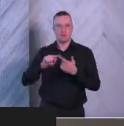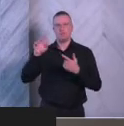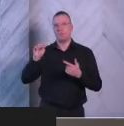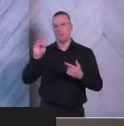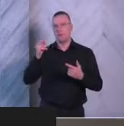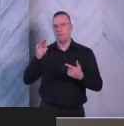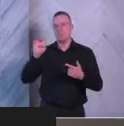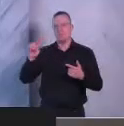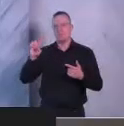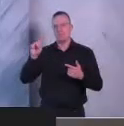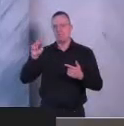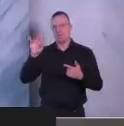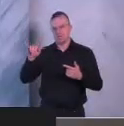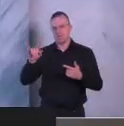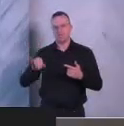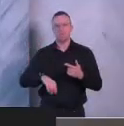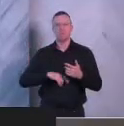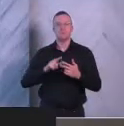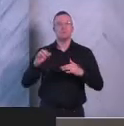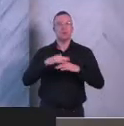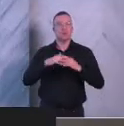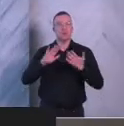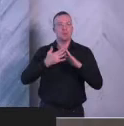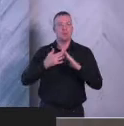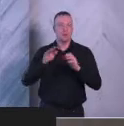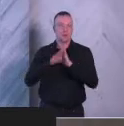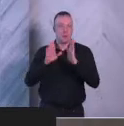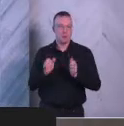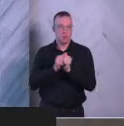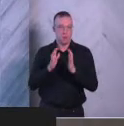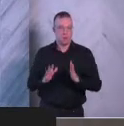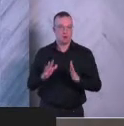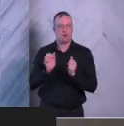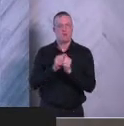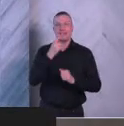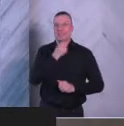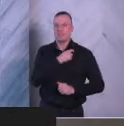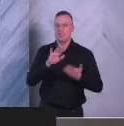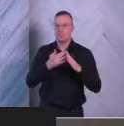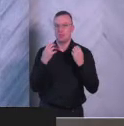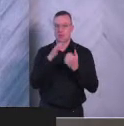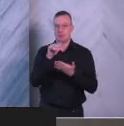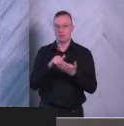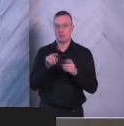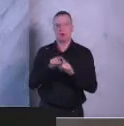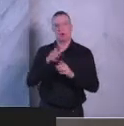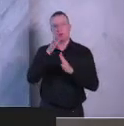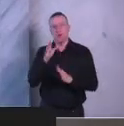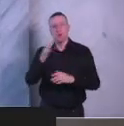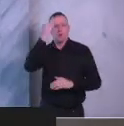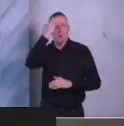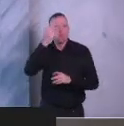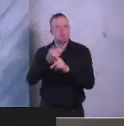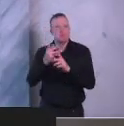Nations Confederacy, Indigenous Community Development Worker with the Kingston Community Health Center, and Grandmother and Knowledge Keeper